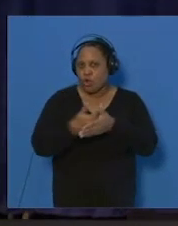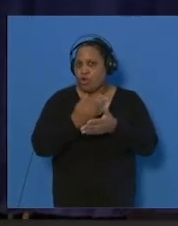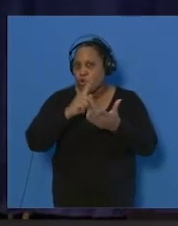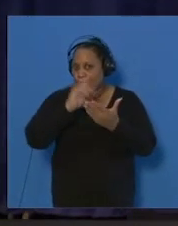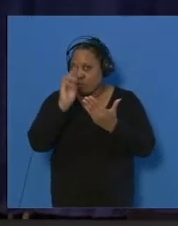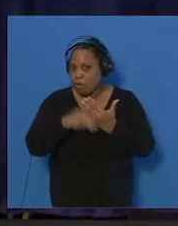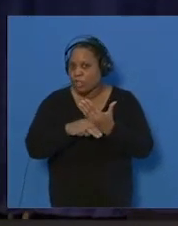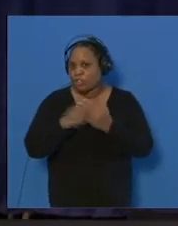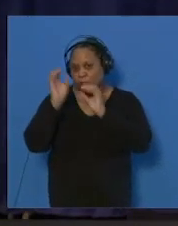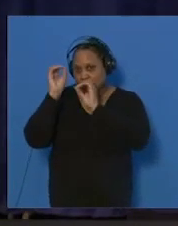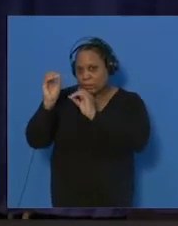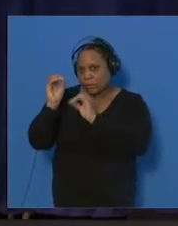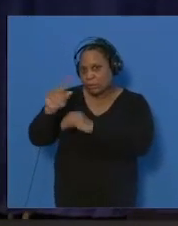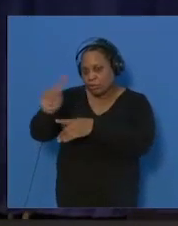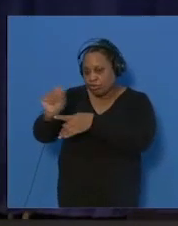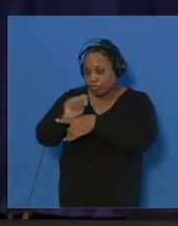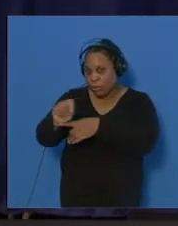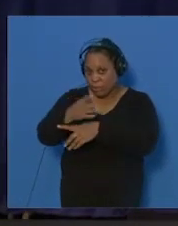projects?